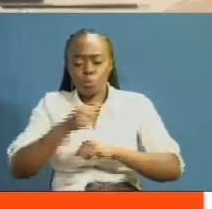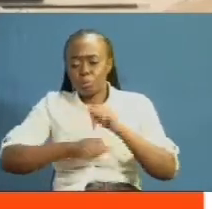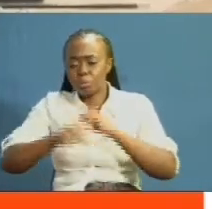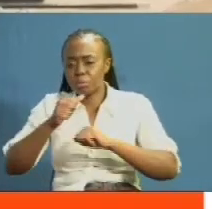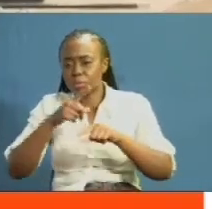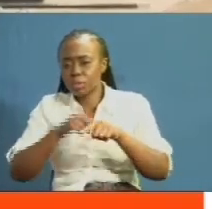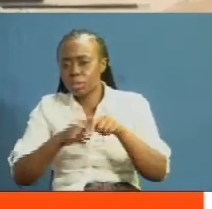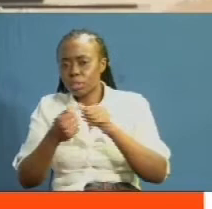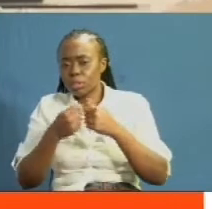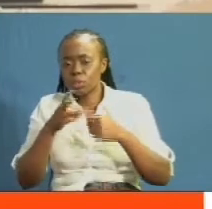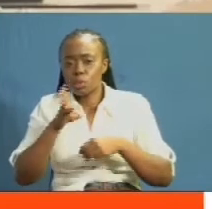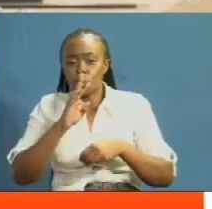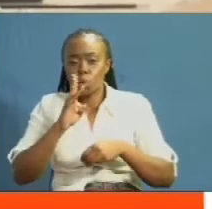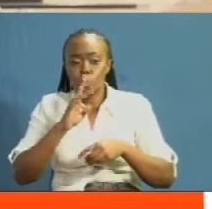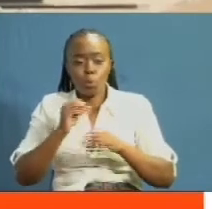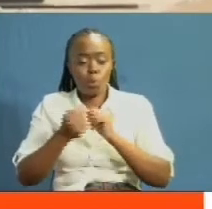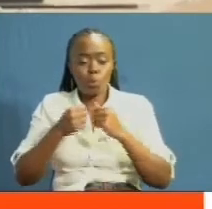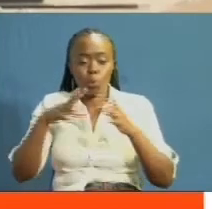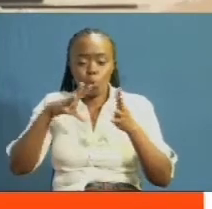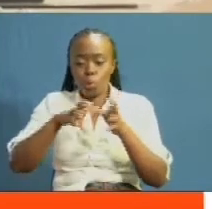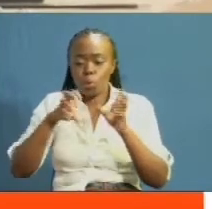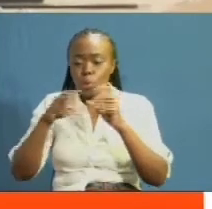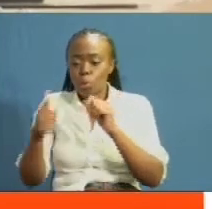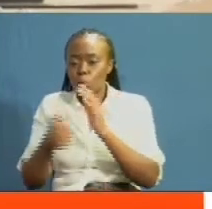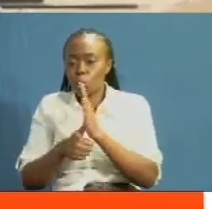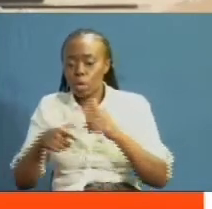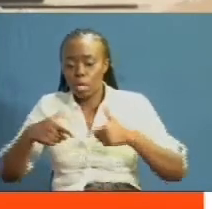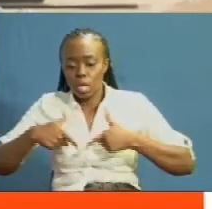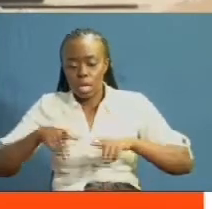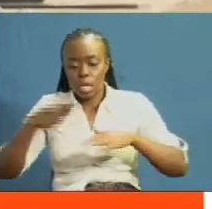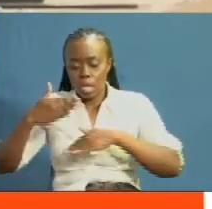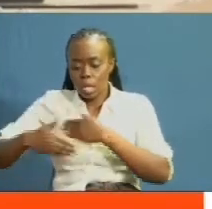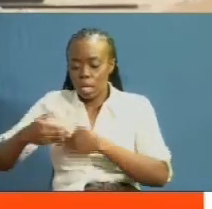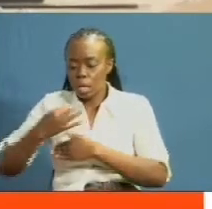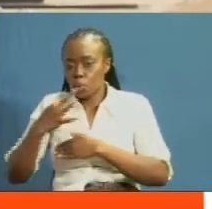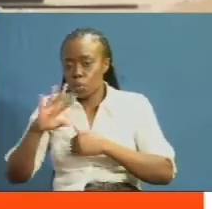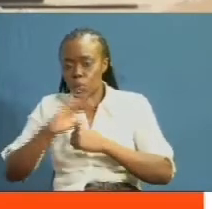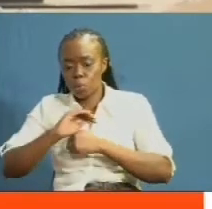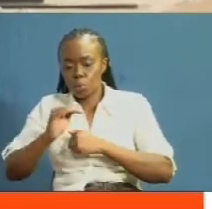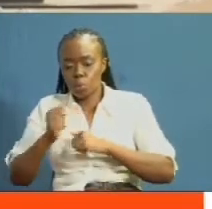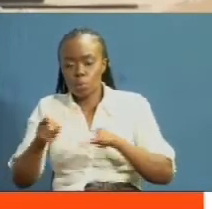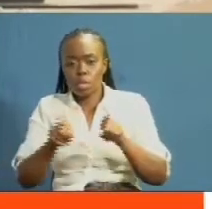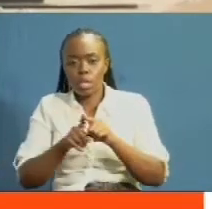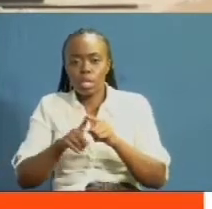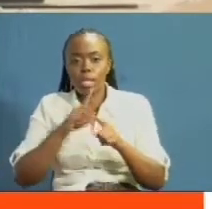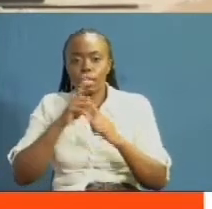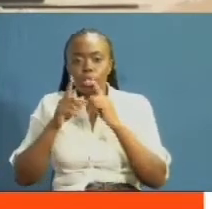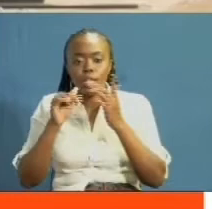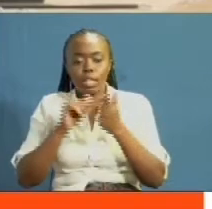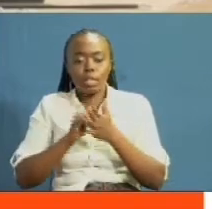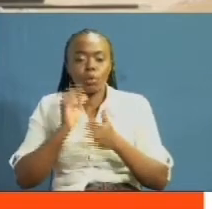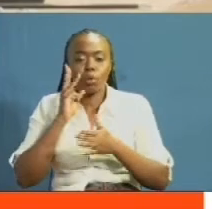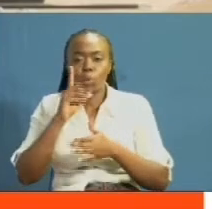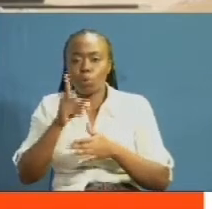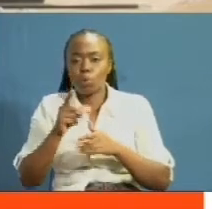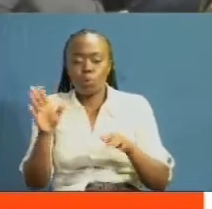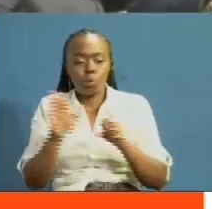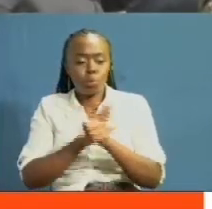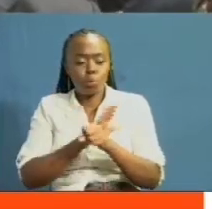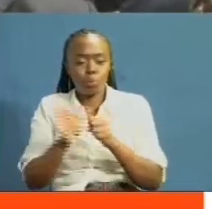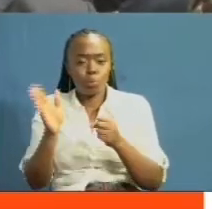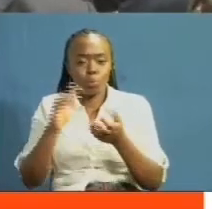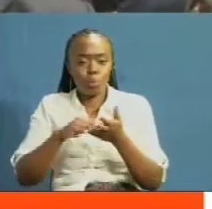pasture, water and cattle rustling along the borders of the counties. Tunai also cited that they would fully back